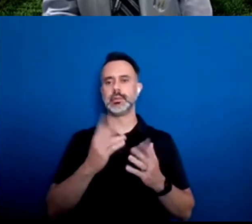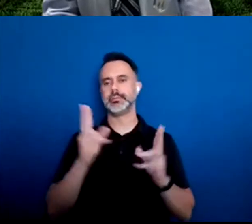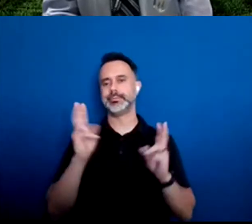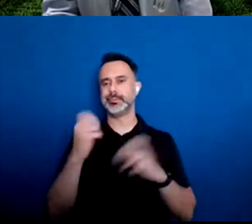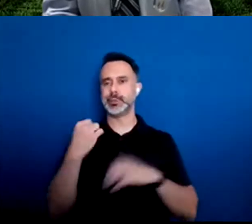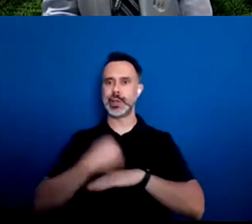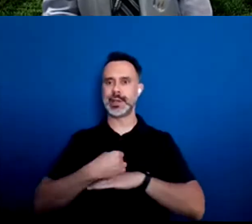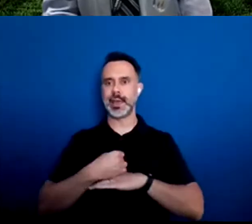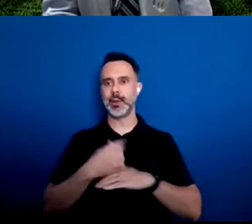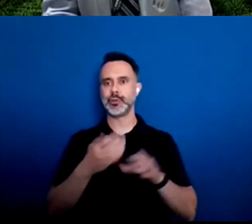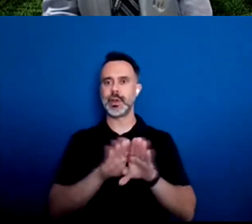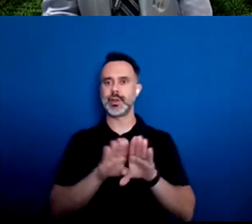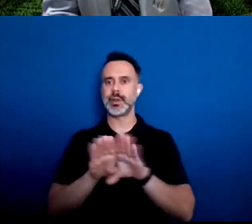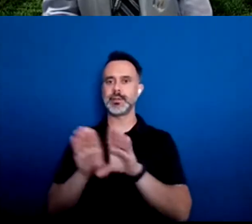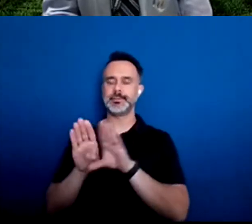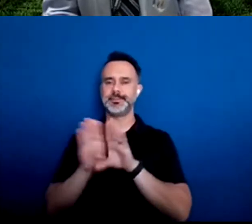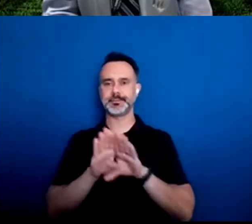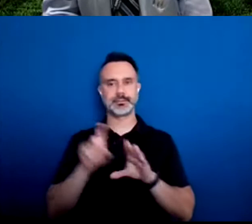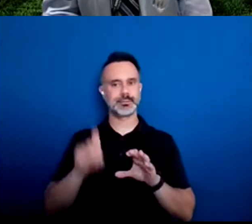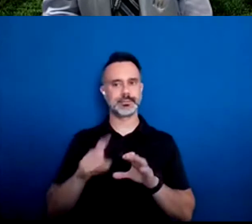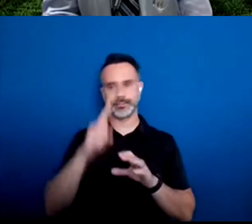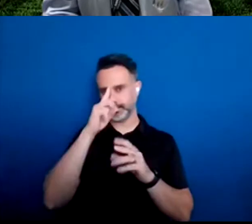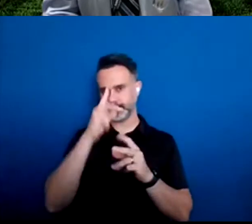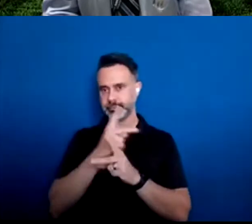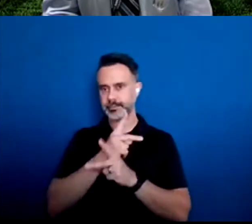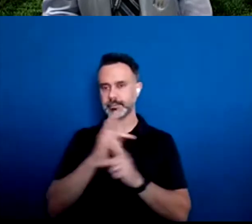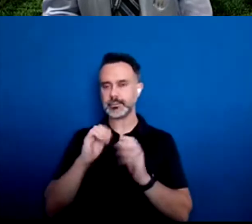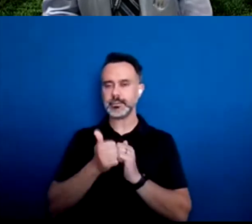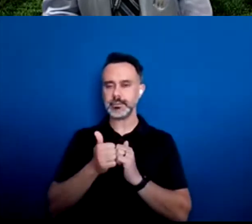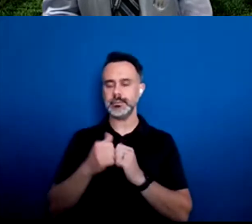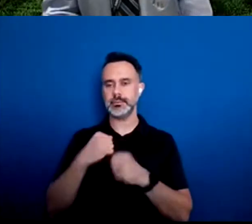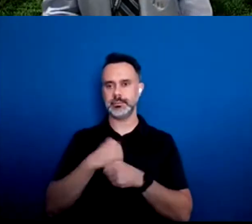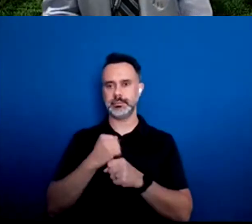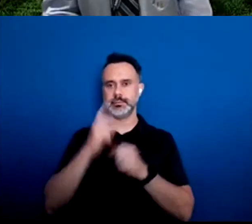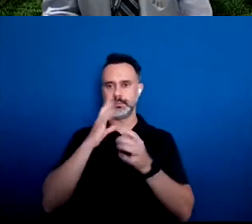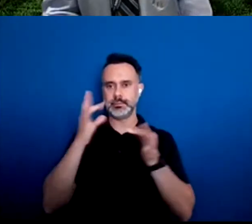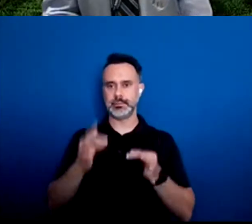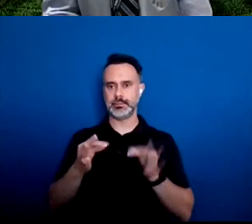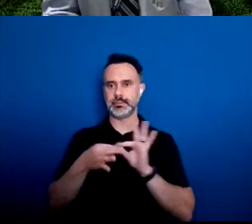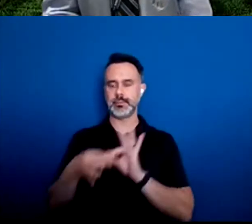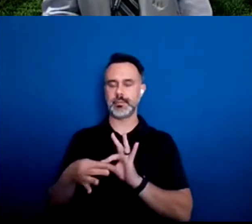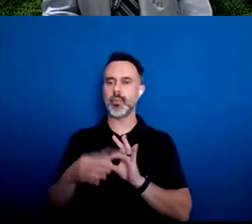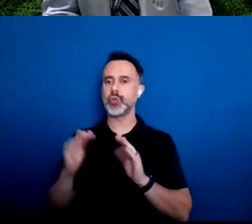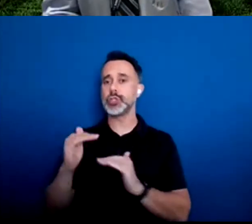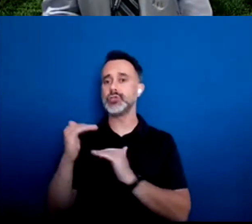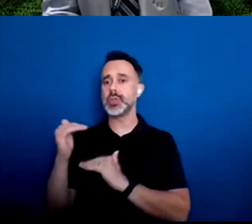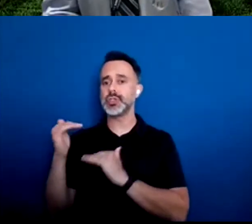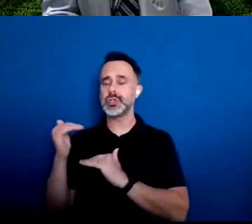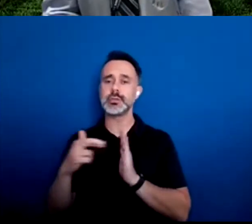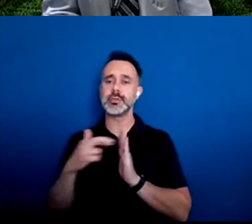method for making decisions on the restrictions for the different